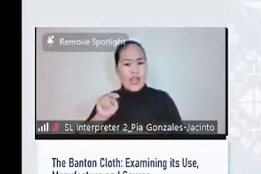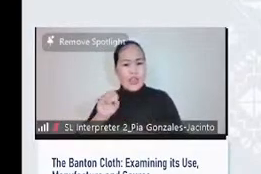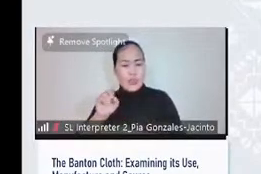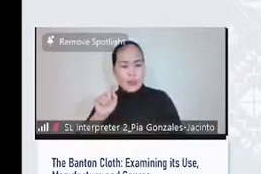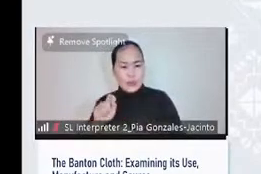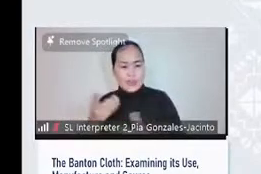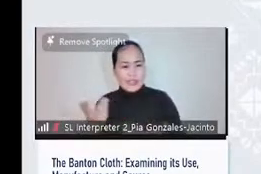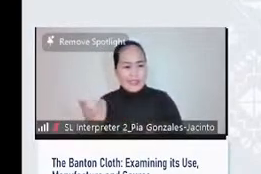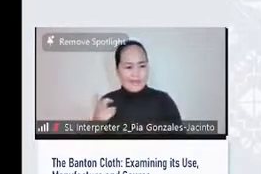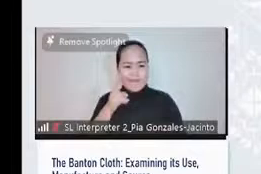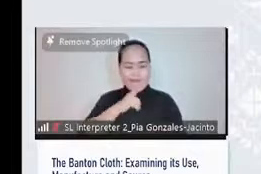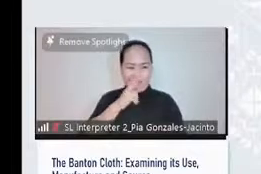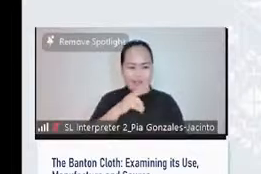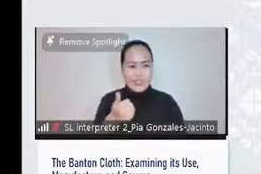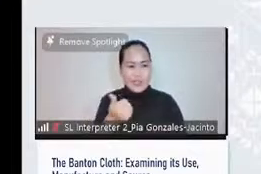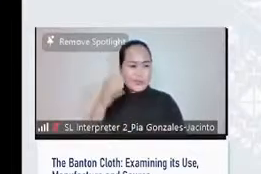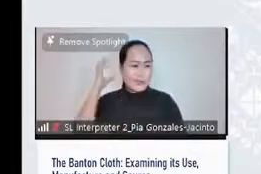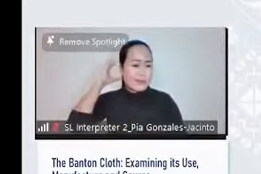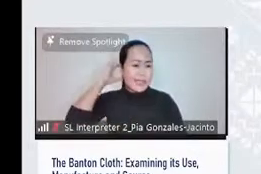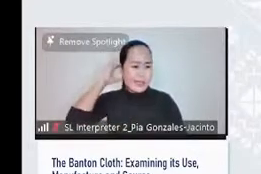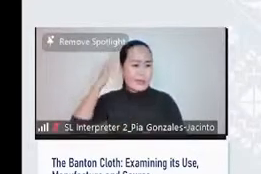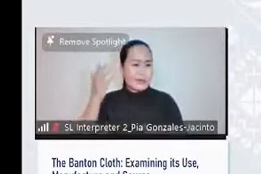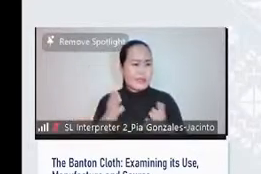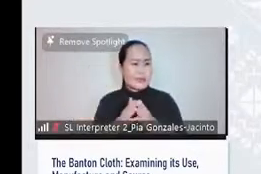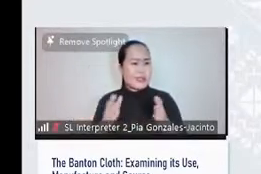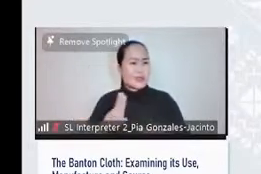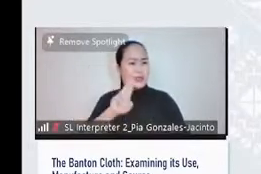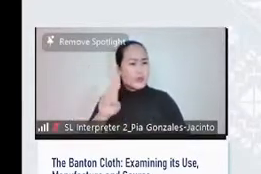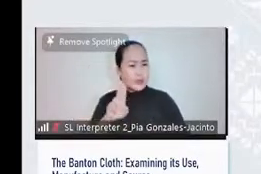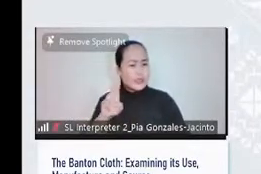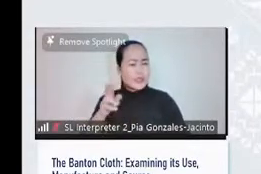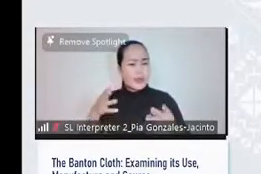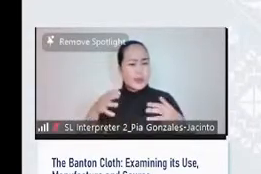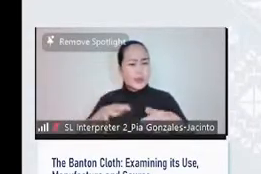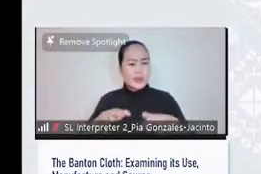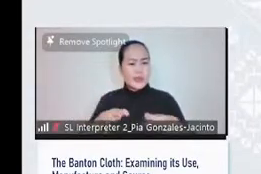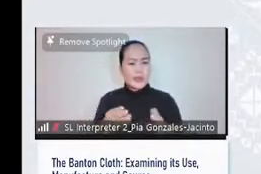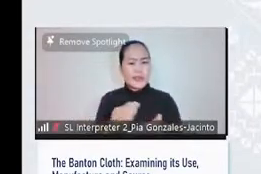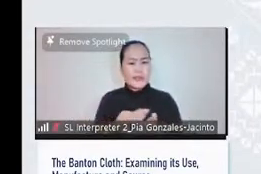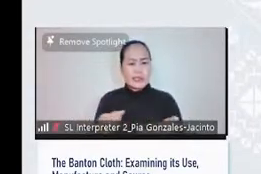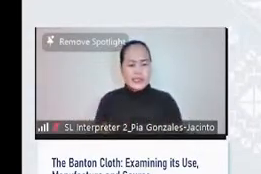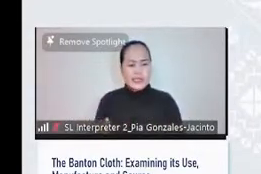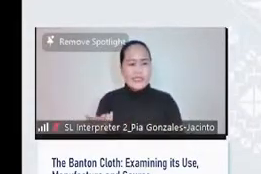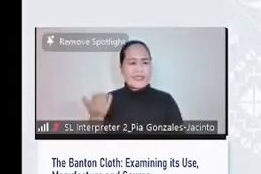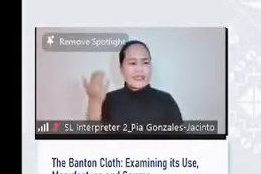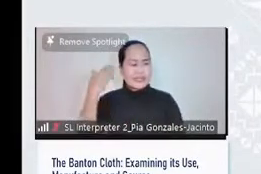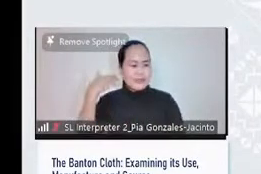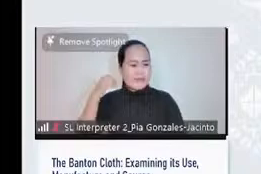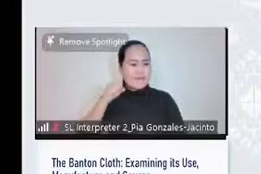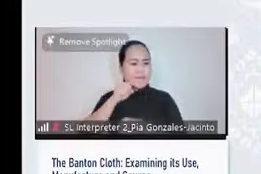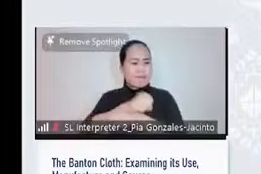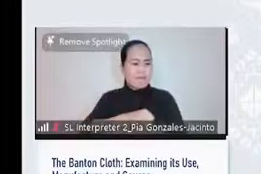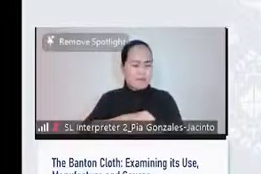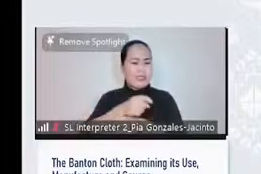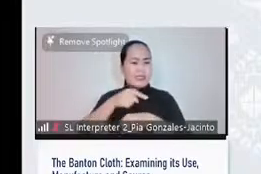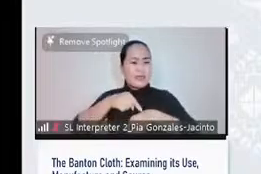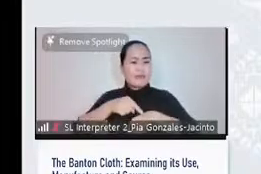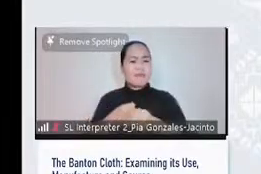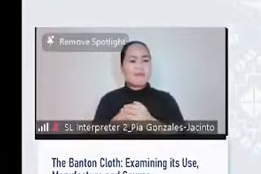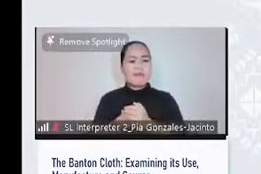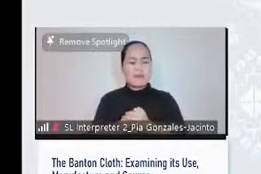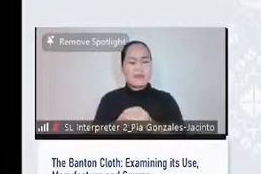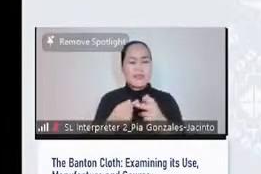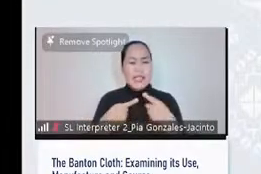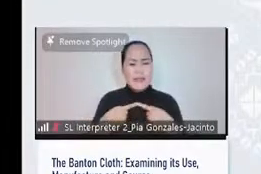Mindanao, was widely used as weaving material even before the colonial period. From the Dictionary of Philippine Plant Names by Dr.